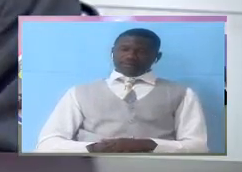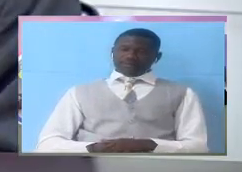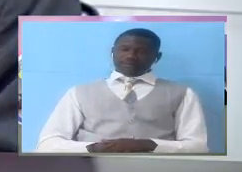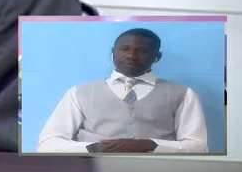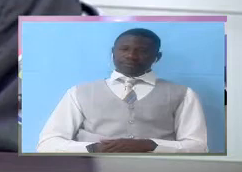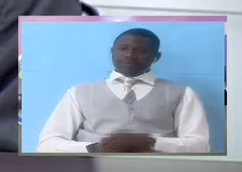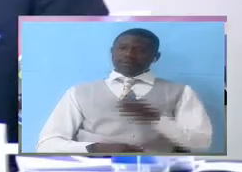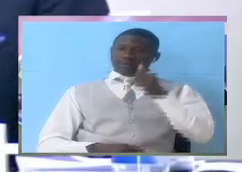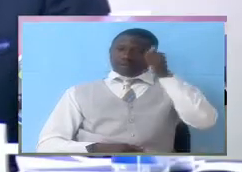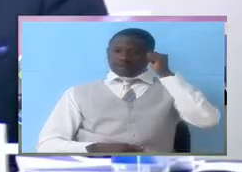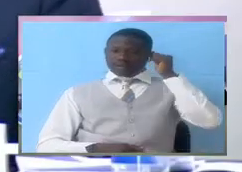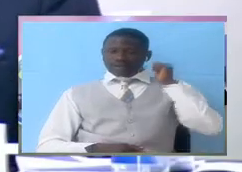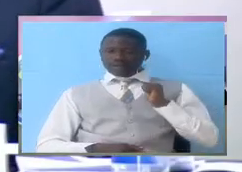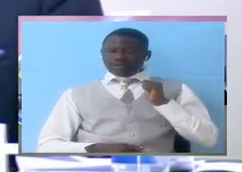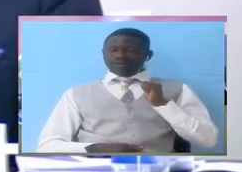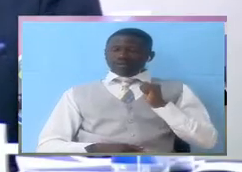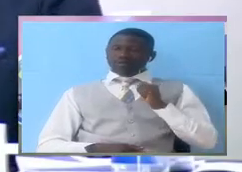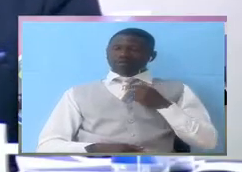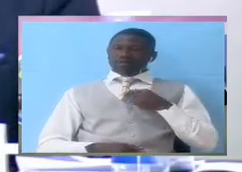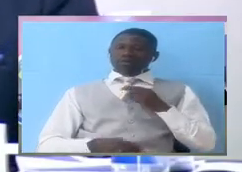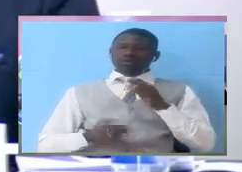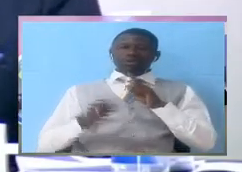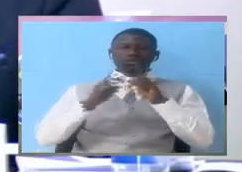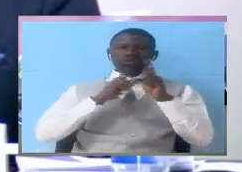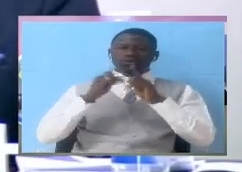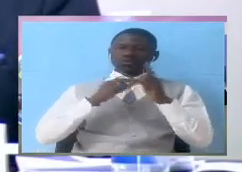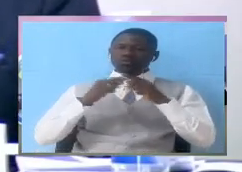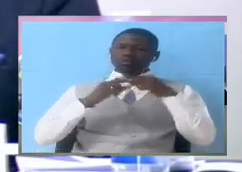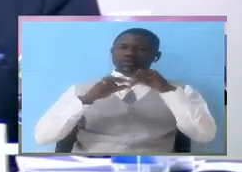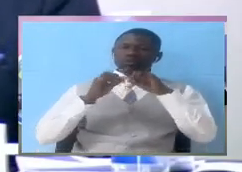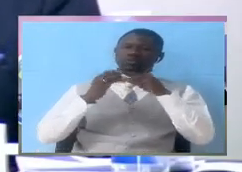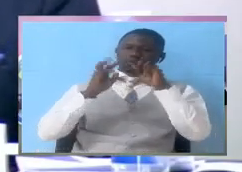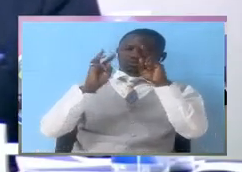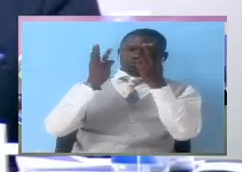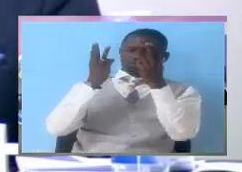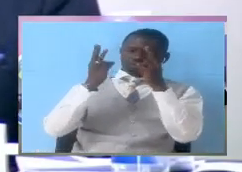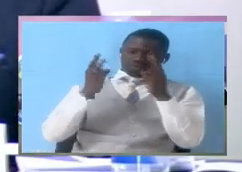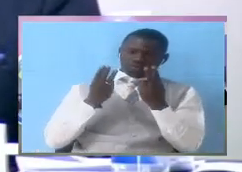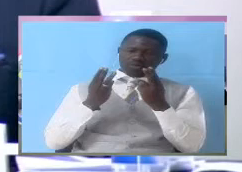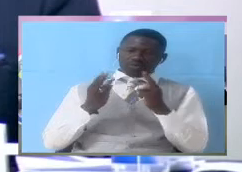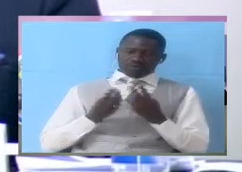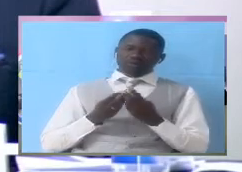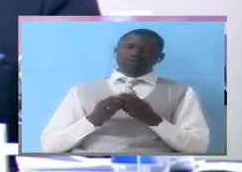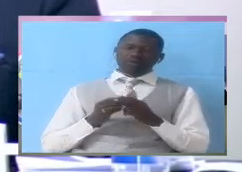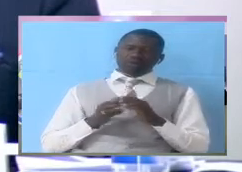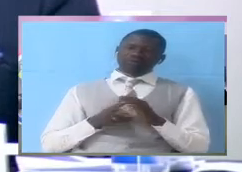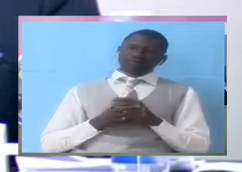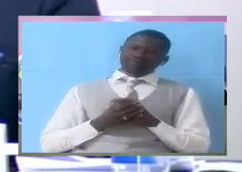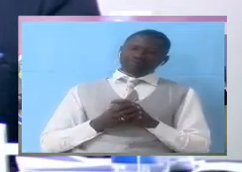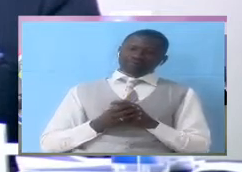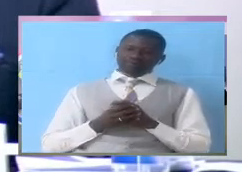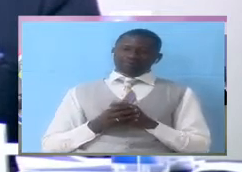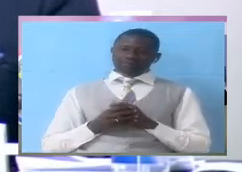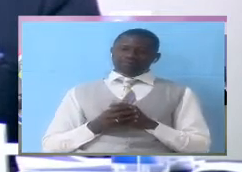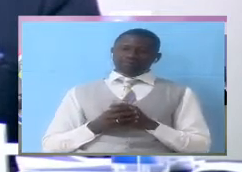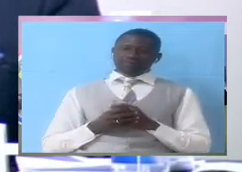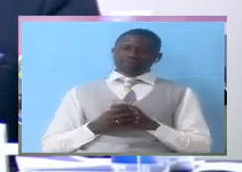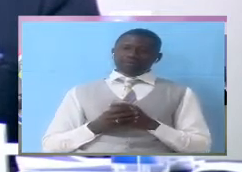Yesterday we covered some topics. Dimba amna ay bunta yo xamne laal nañ ko.